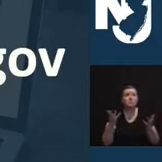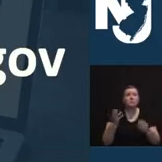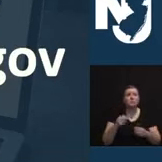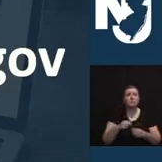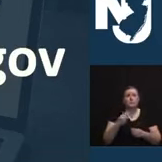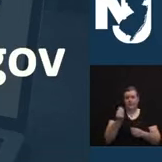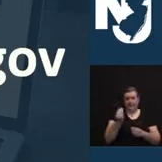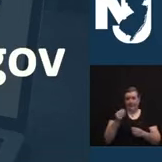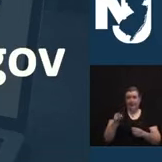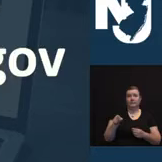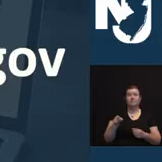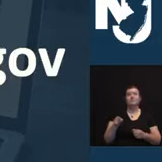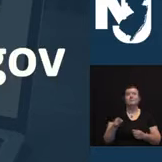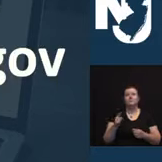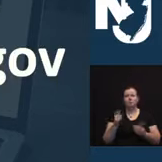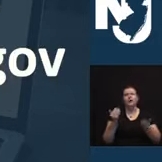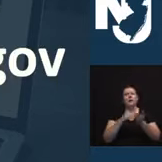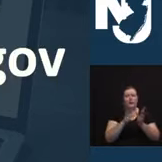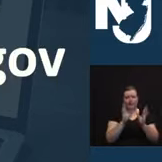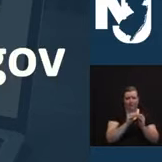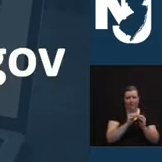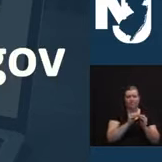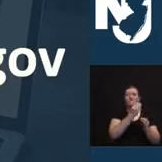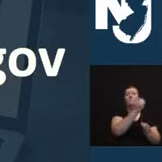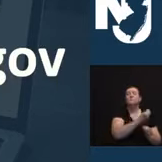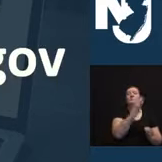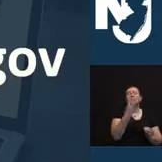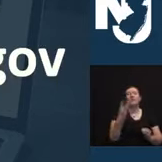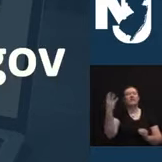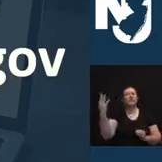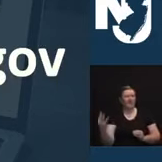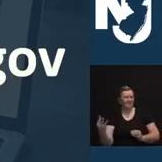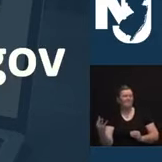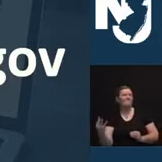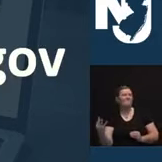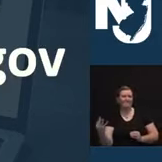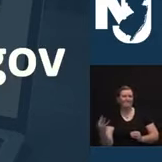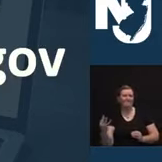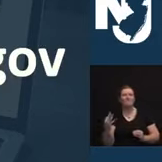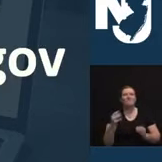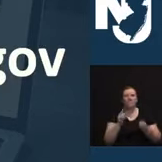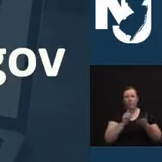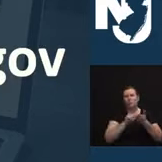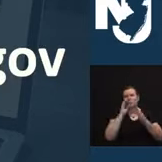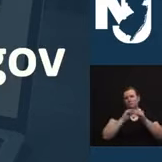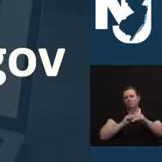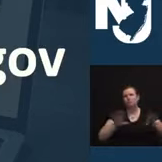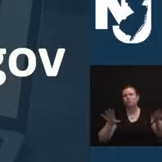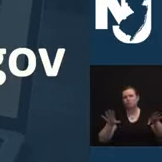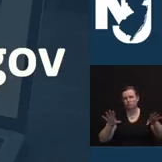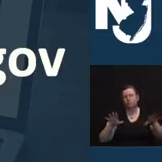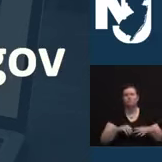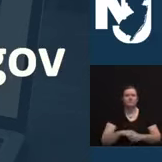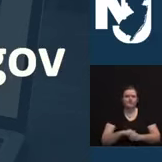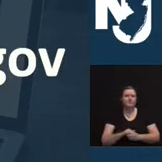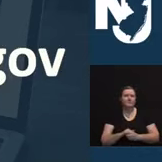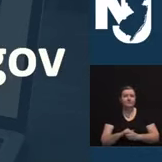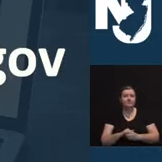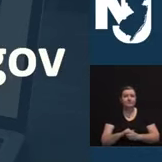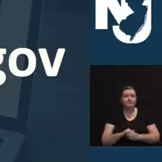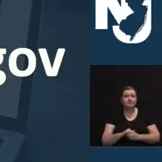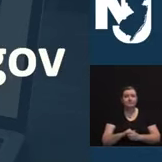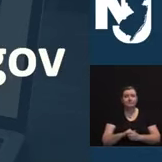back to Monday, Wednesday, and Friday press briefings. And again, that'll be for the foreseeable future,